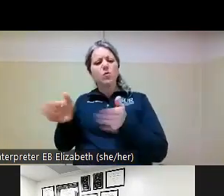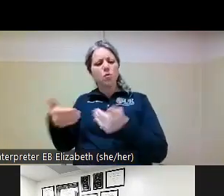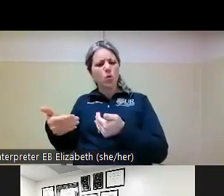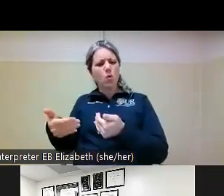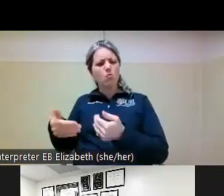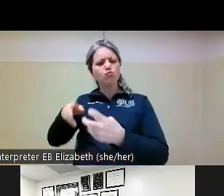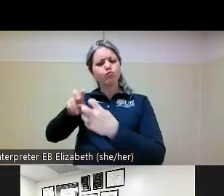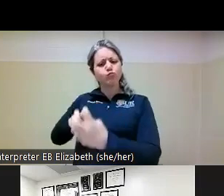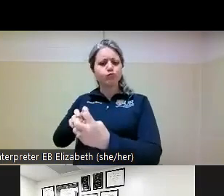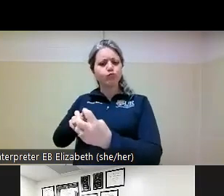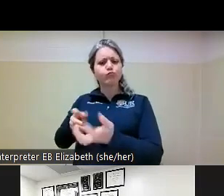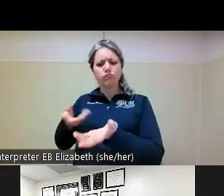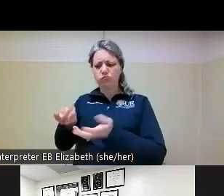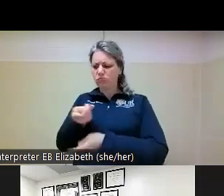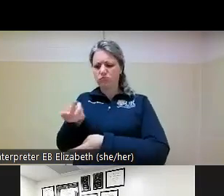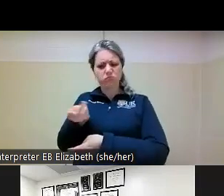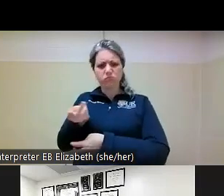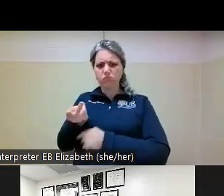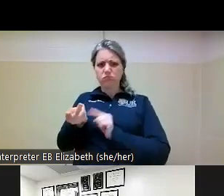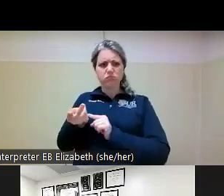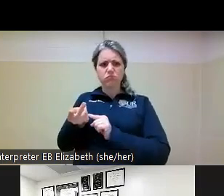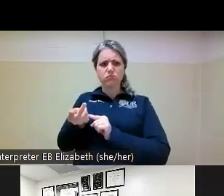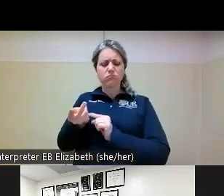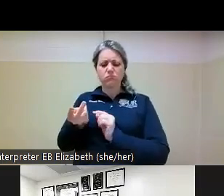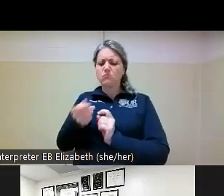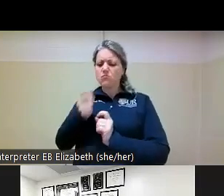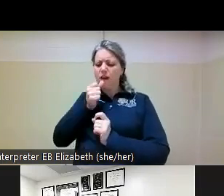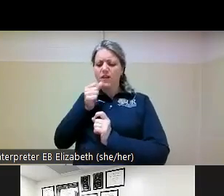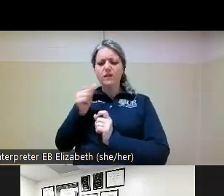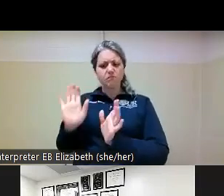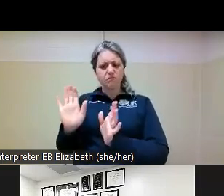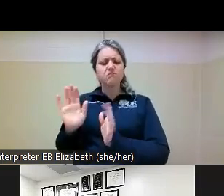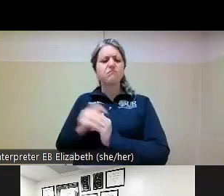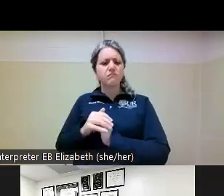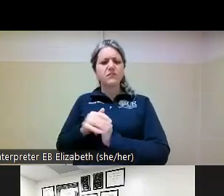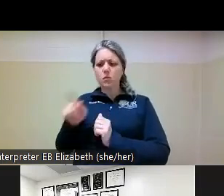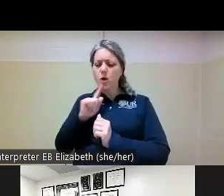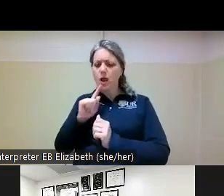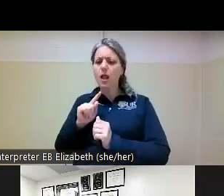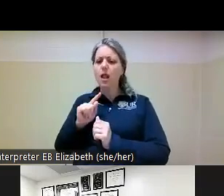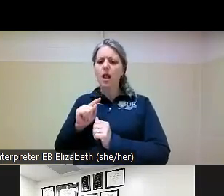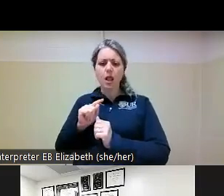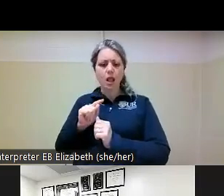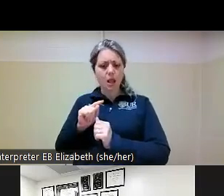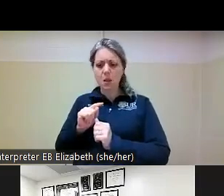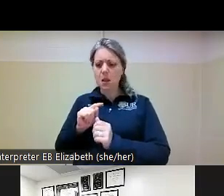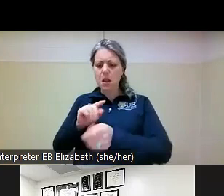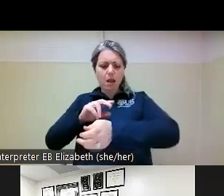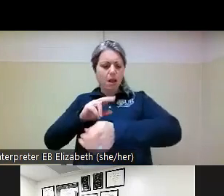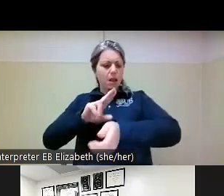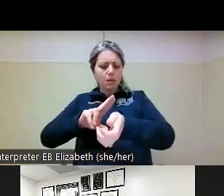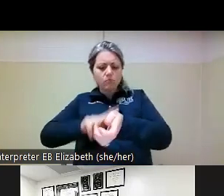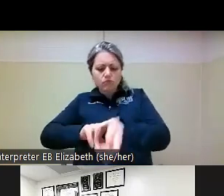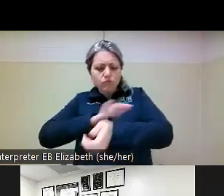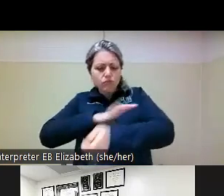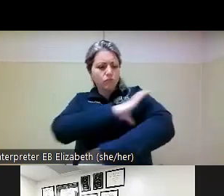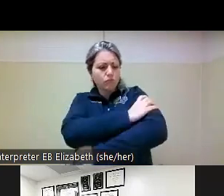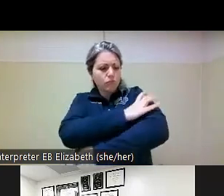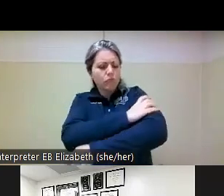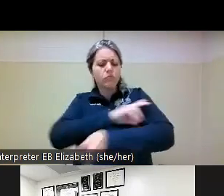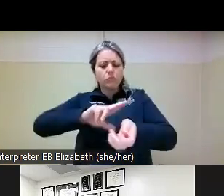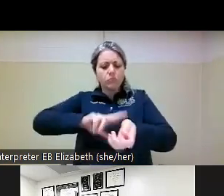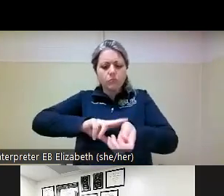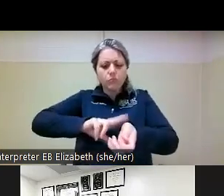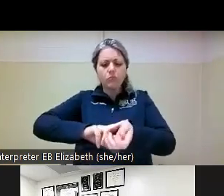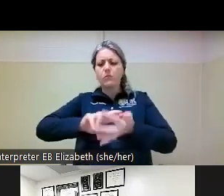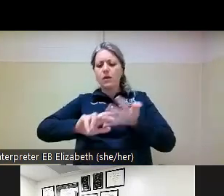where it's just you and Denise, and she'll take your vital signs, review your allergies and your